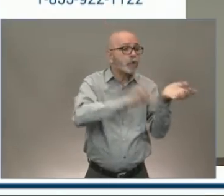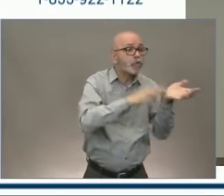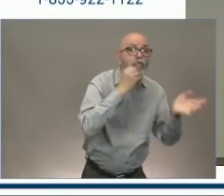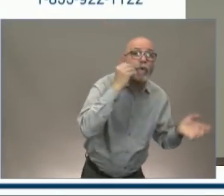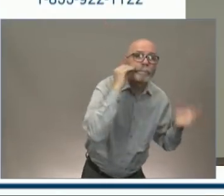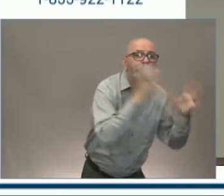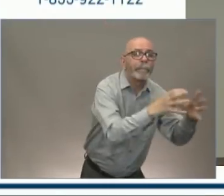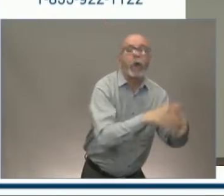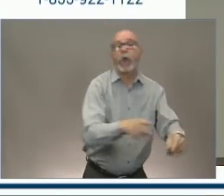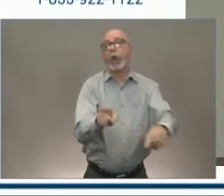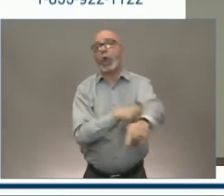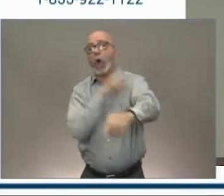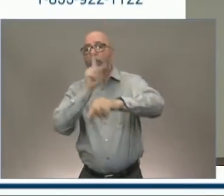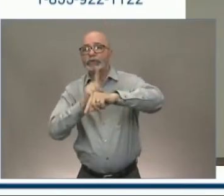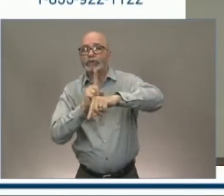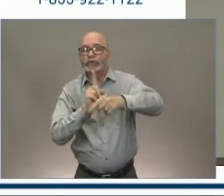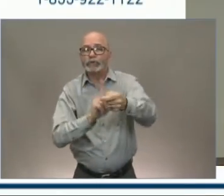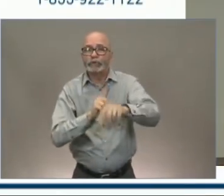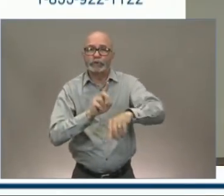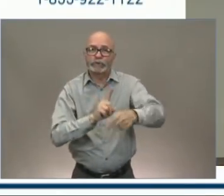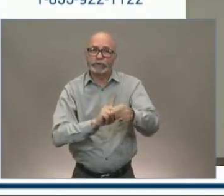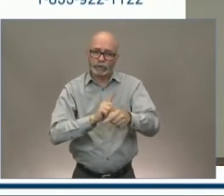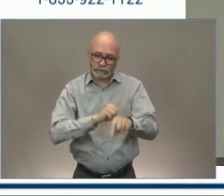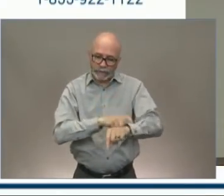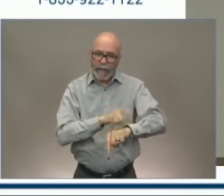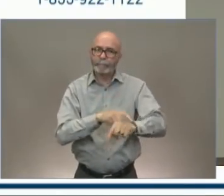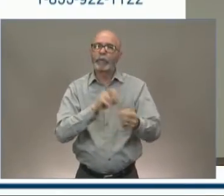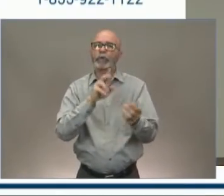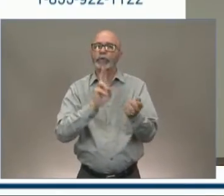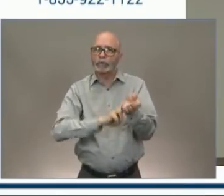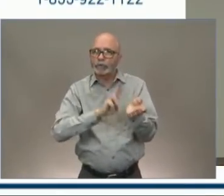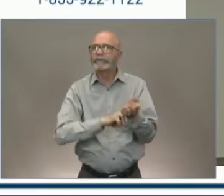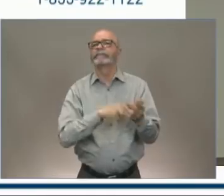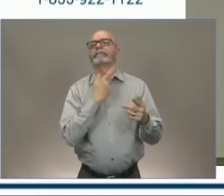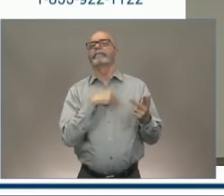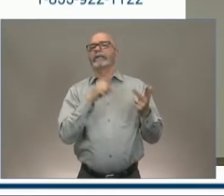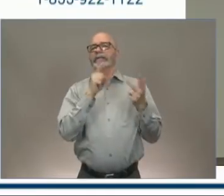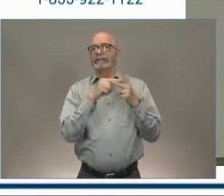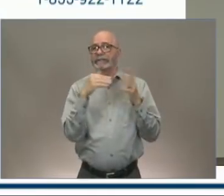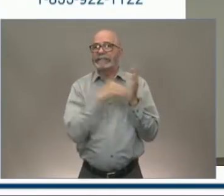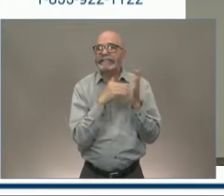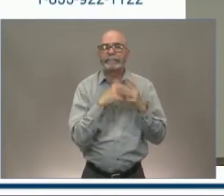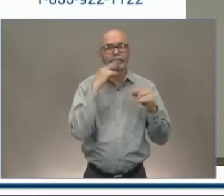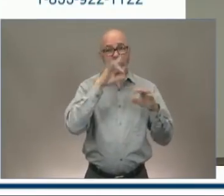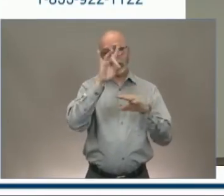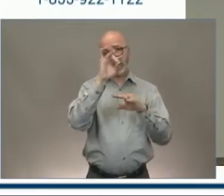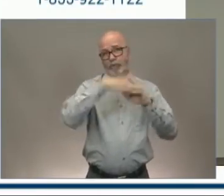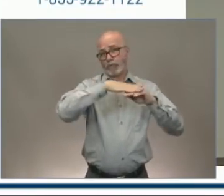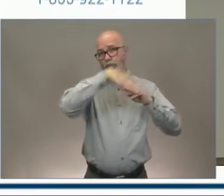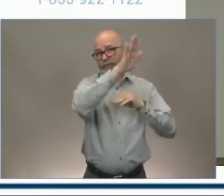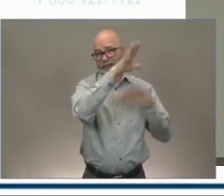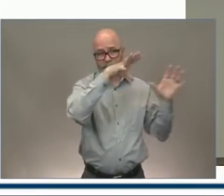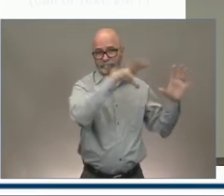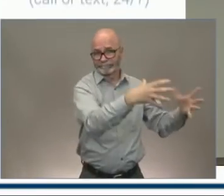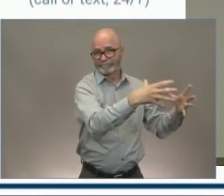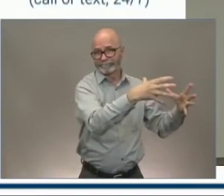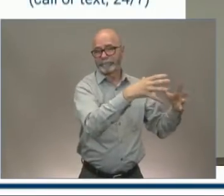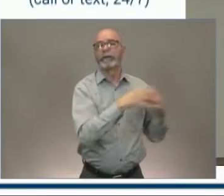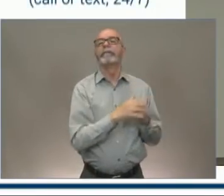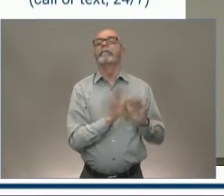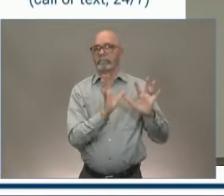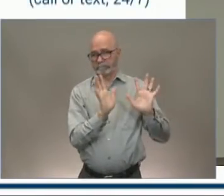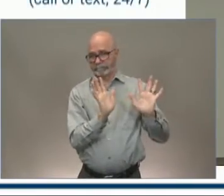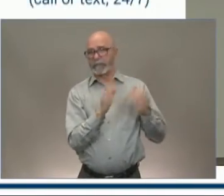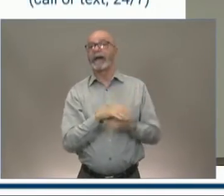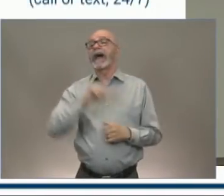clinics for healthcare workers. We're now moving into 80-plus community clinics and very quickly into pharmacies